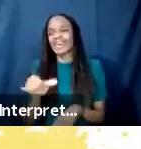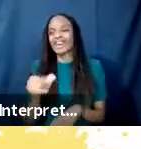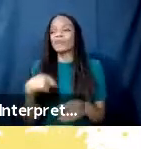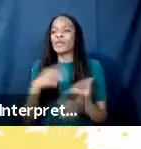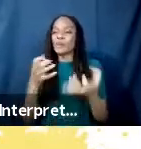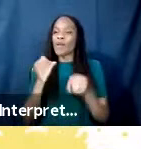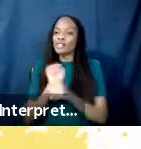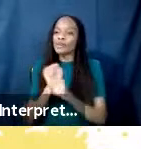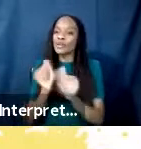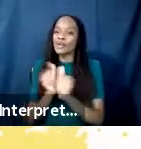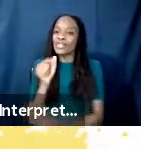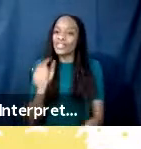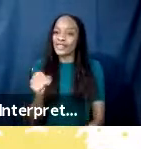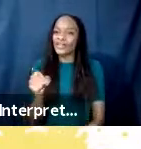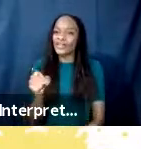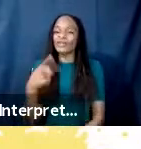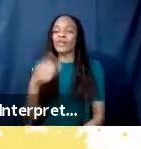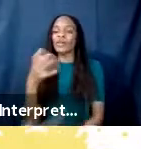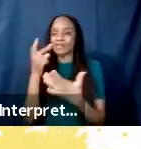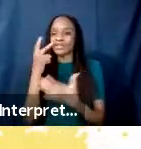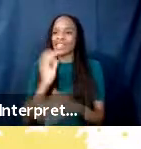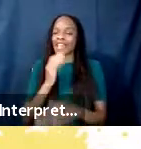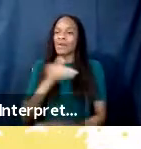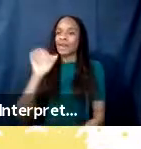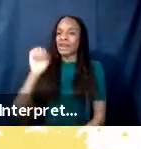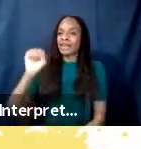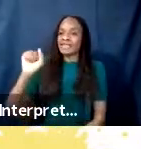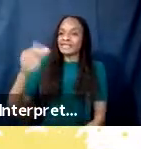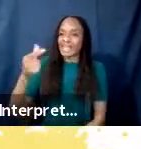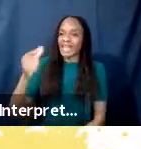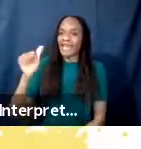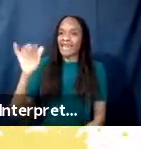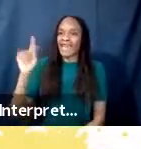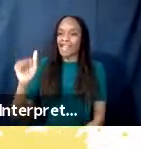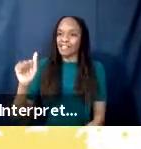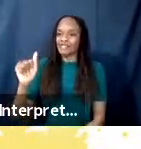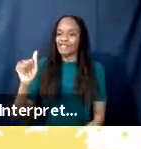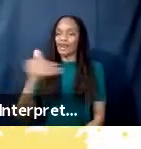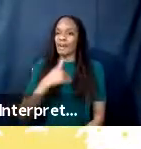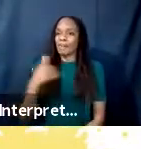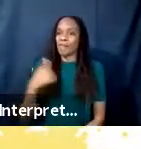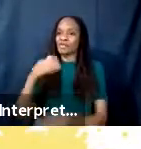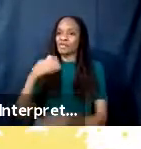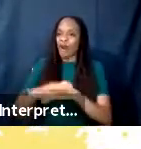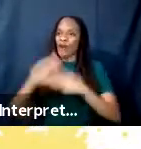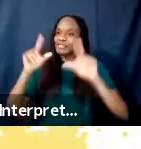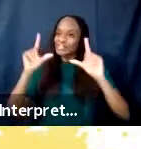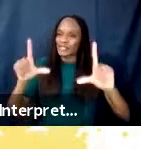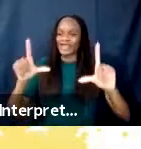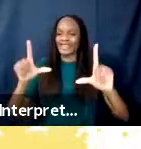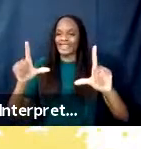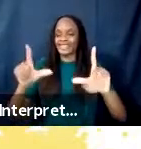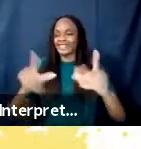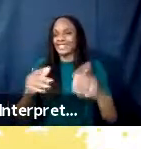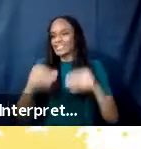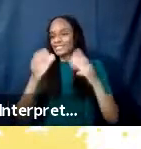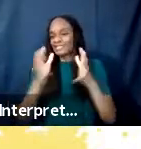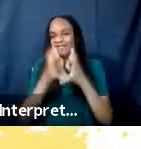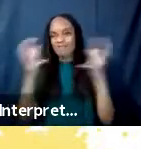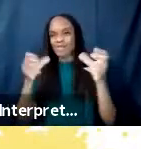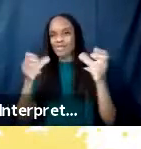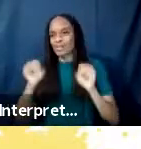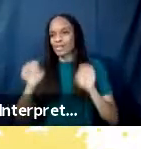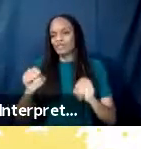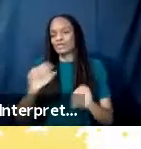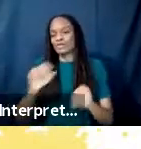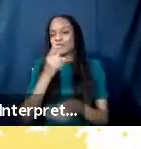to work with you. We want to see our SAG-AFTRA members on screen as much as possible. So, we are excited for